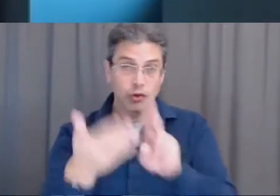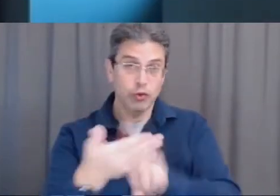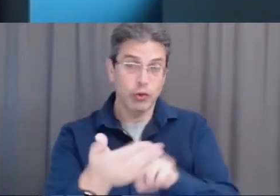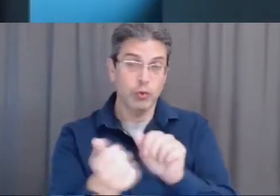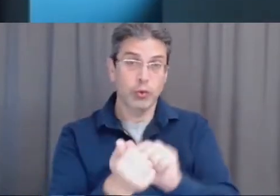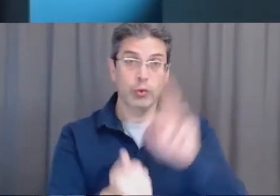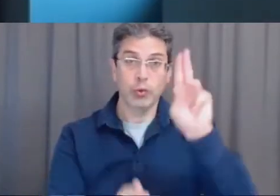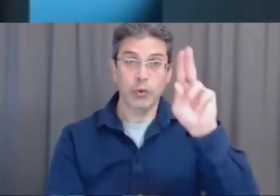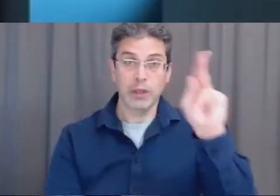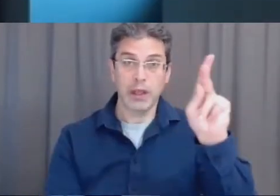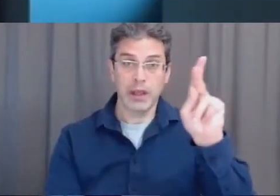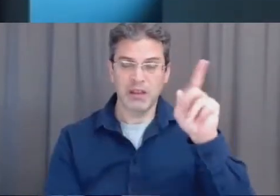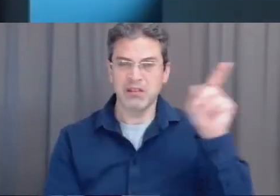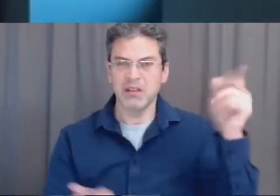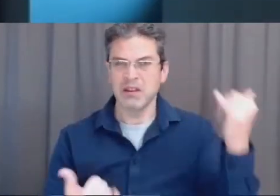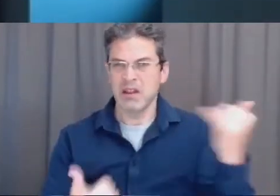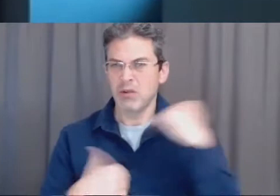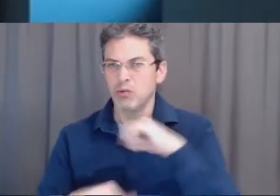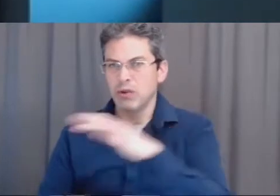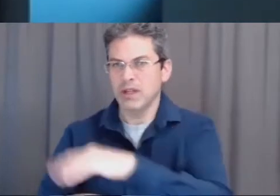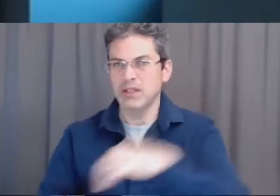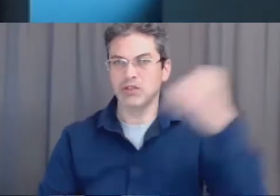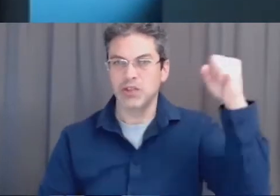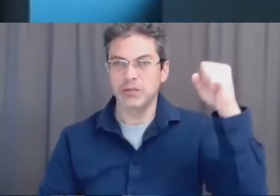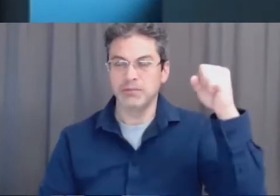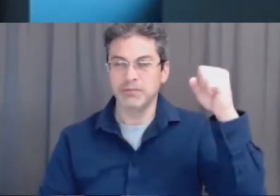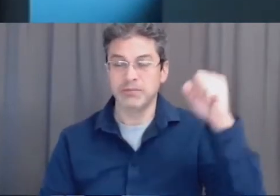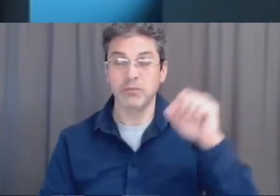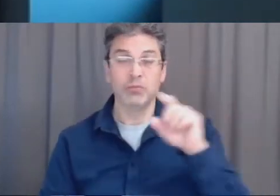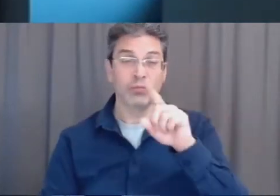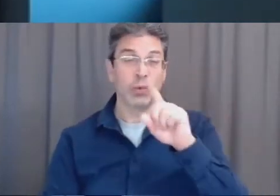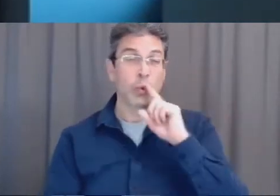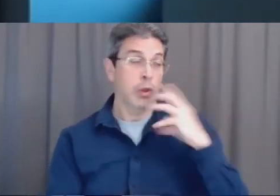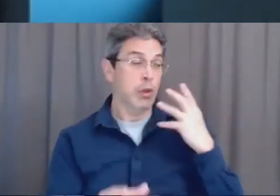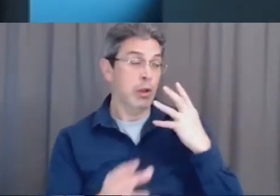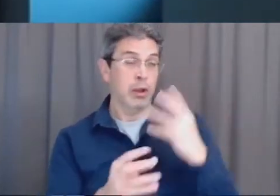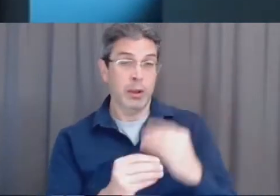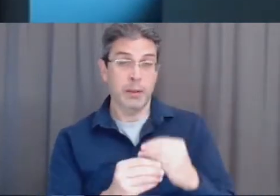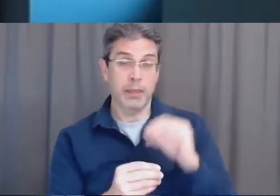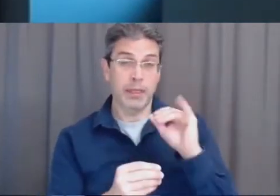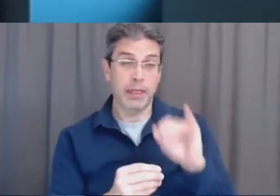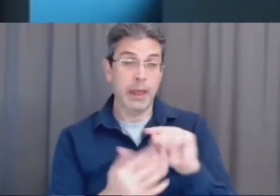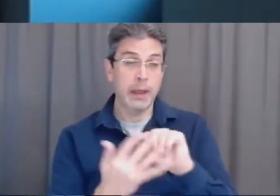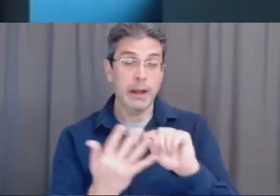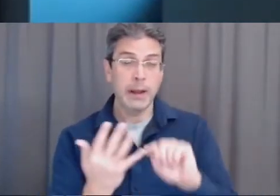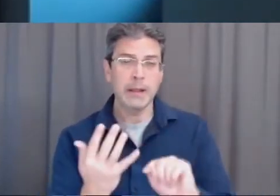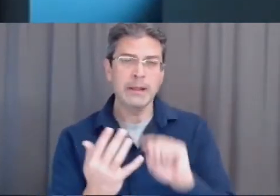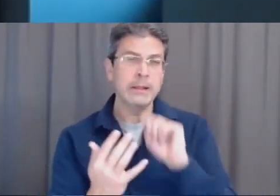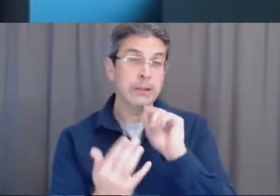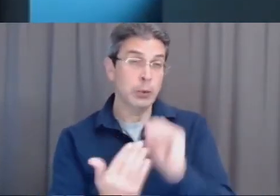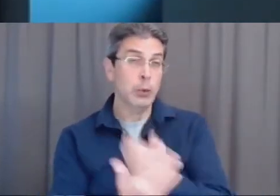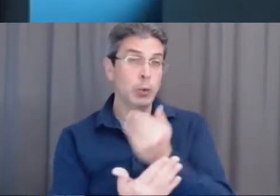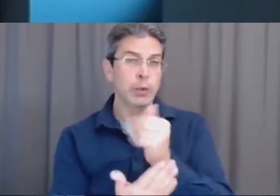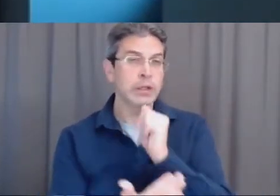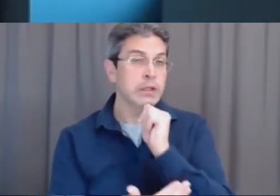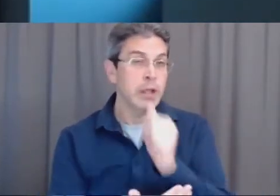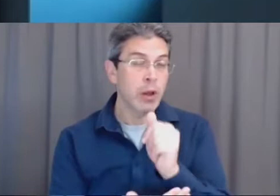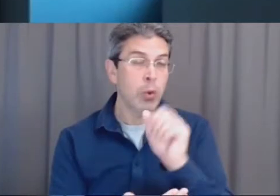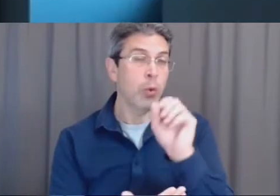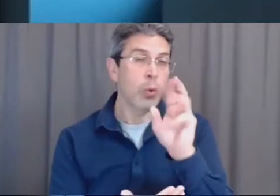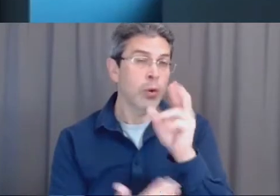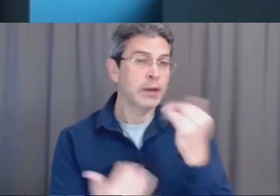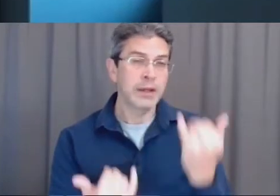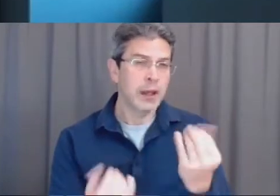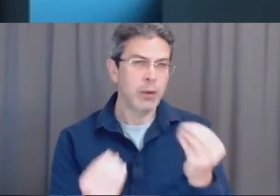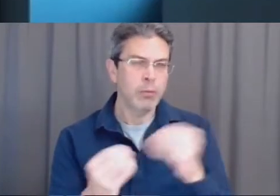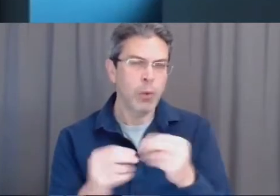some of these practices have been around for a while, but many of them have intensified recently or are new. And they